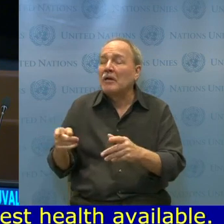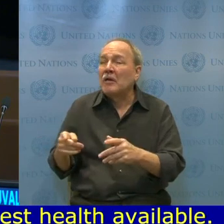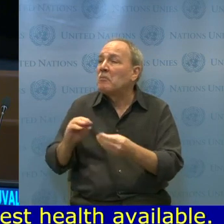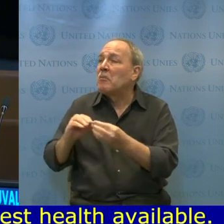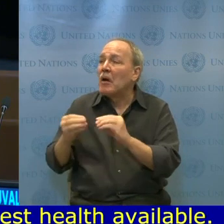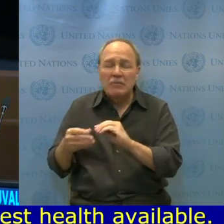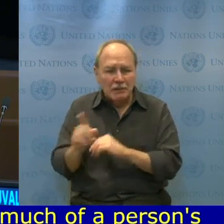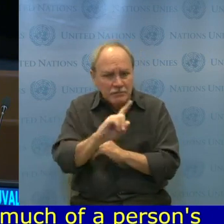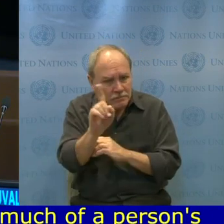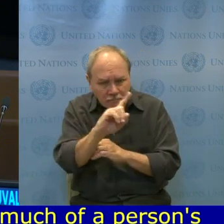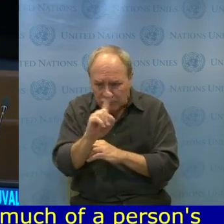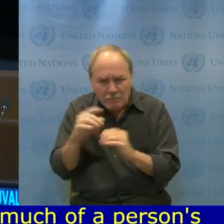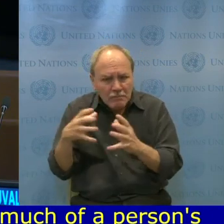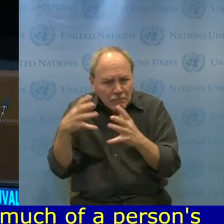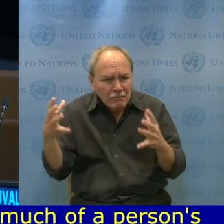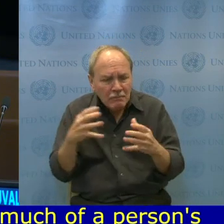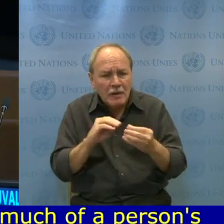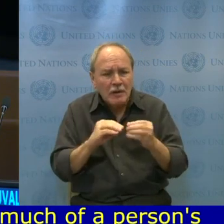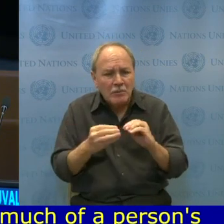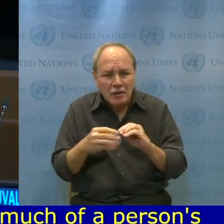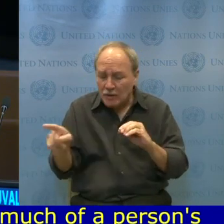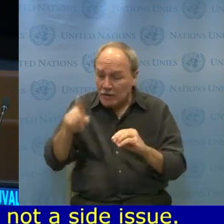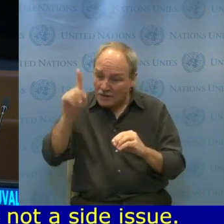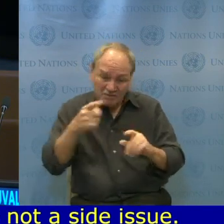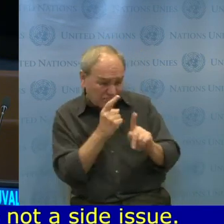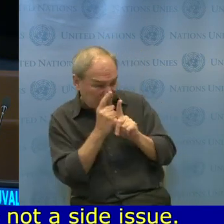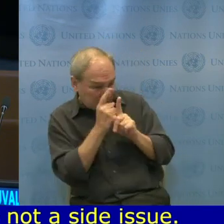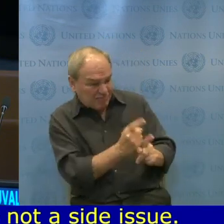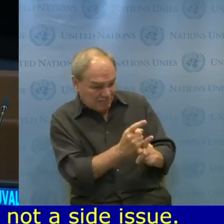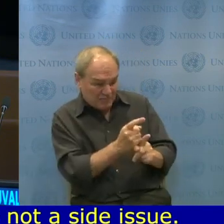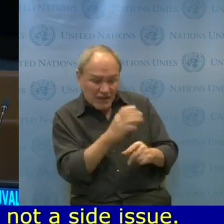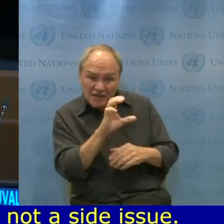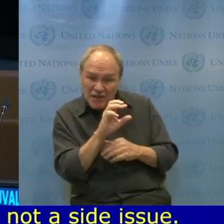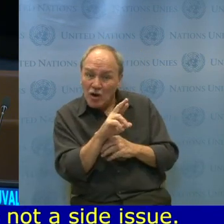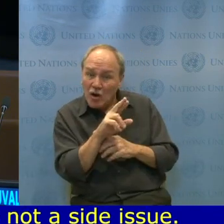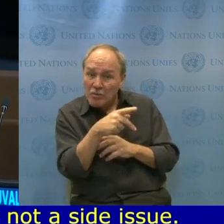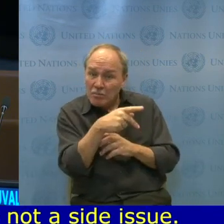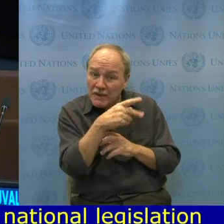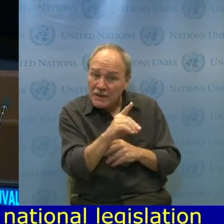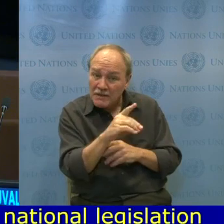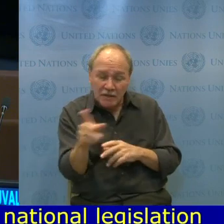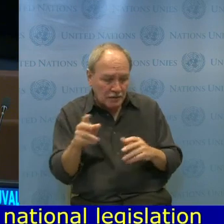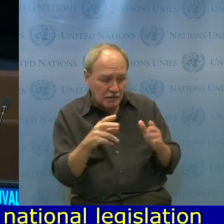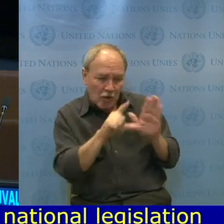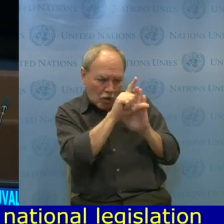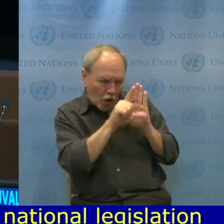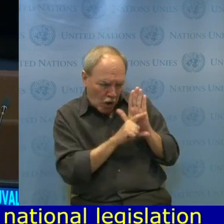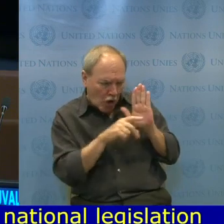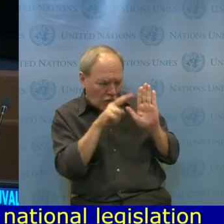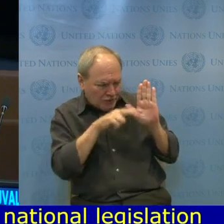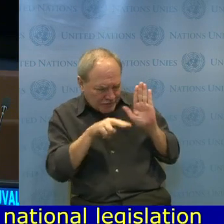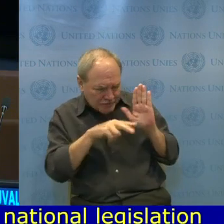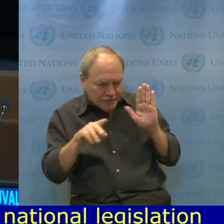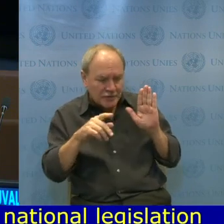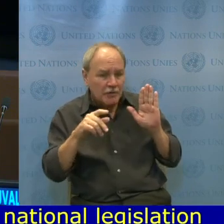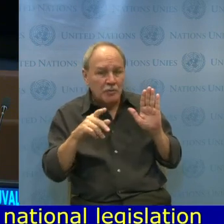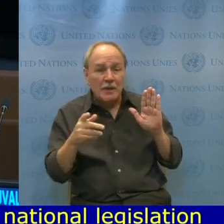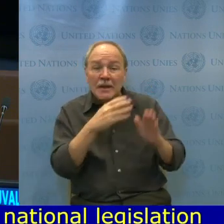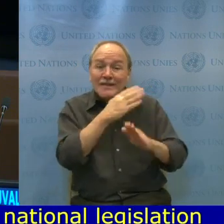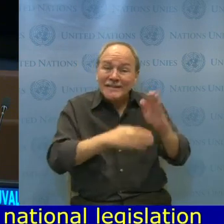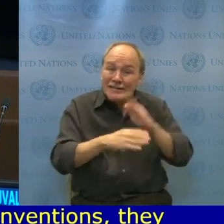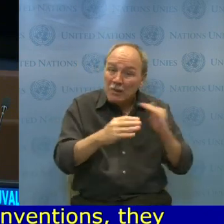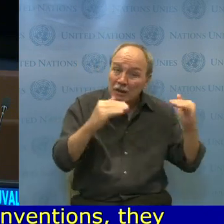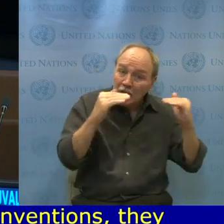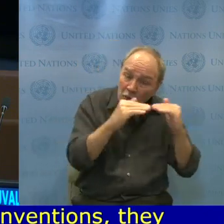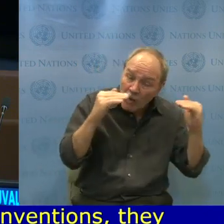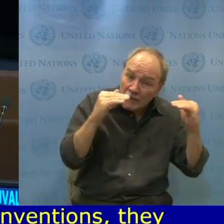legislation and policies in line with the Convention, they need to reconsider all of their laws with disability equality and gender equality in mind. They need to